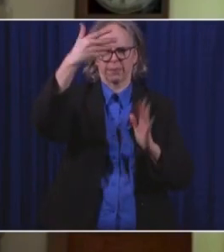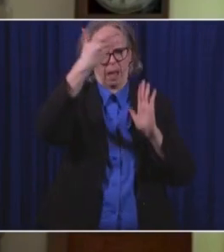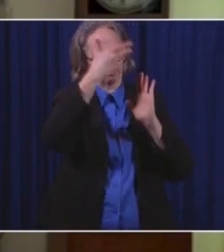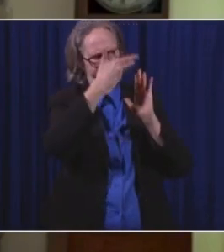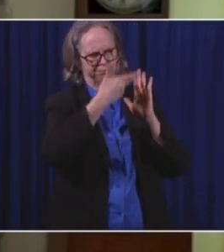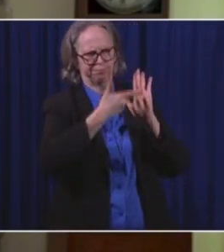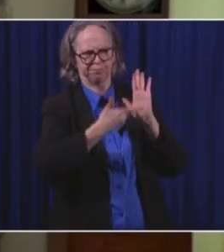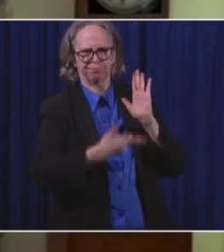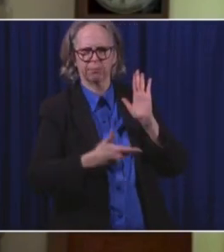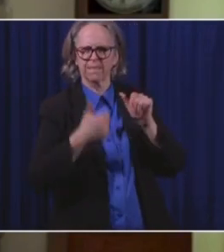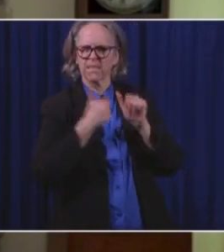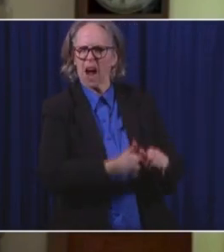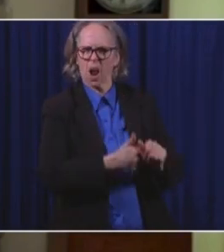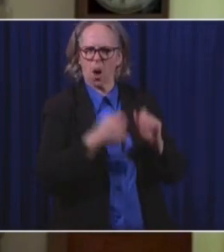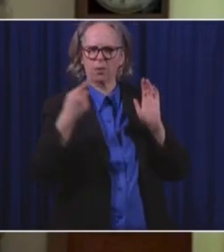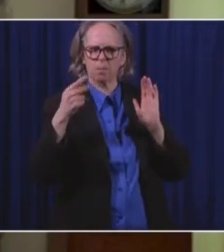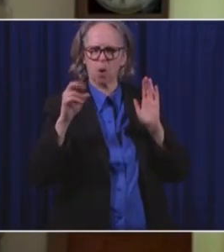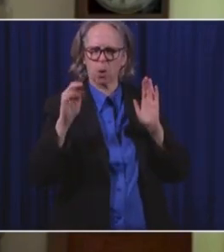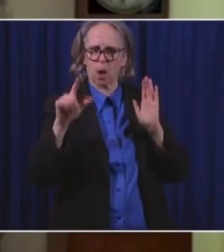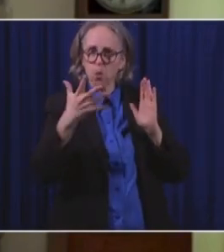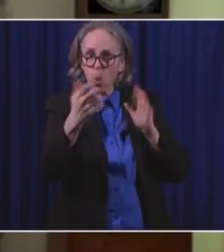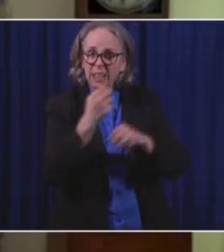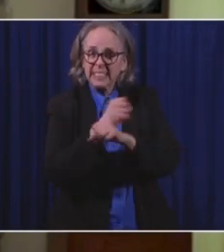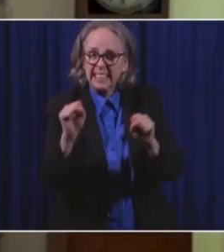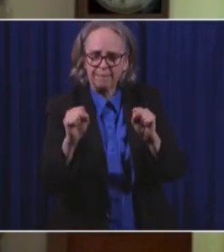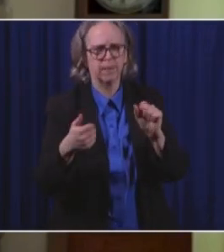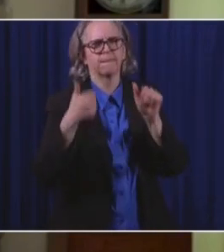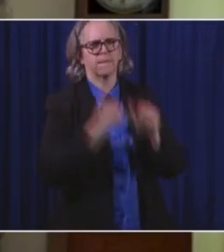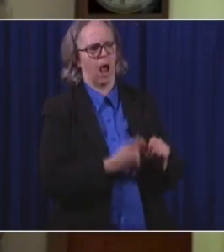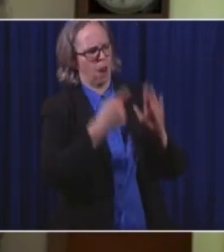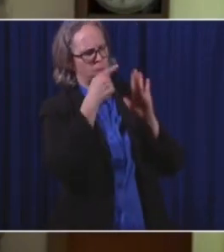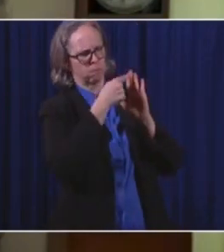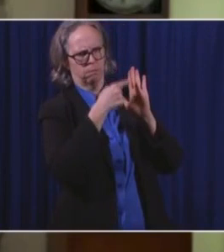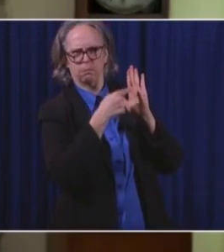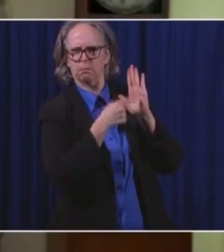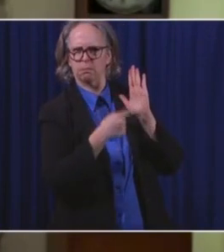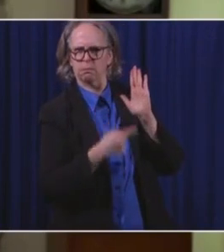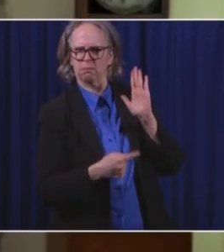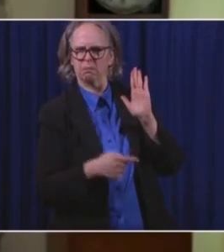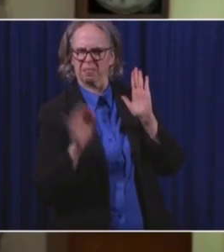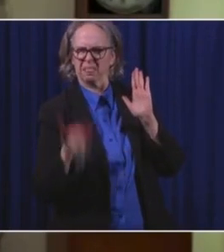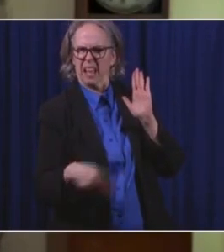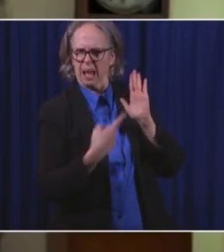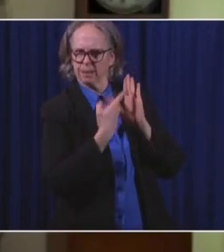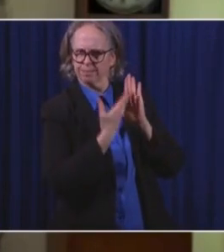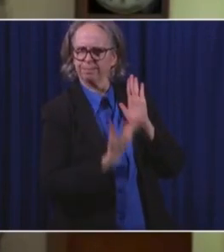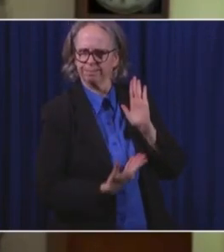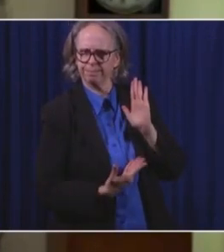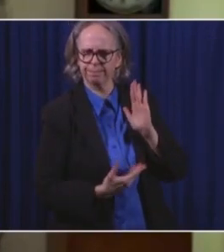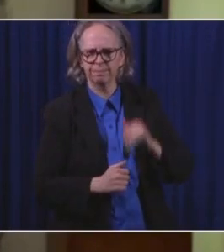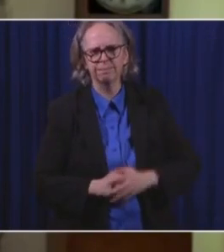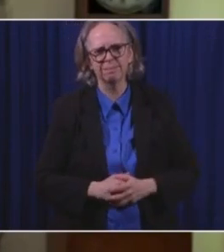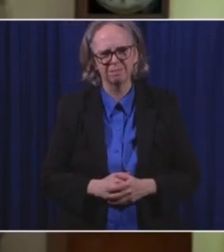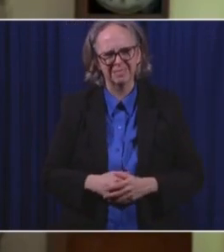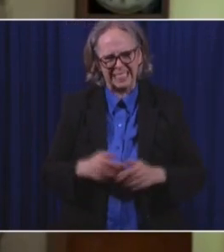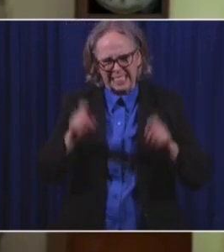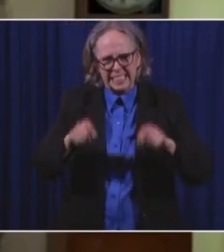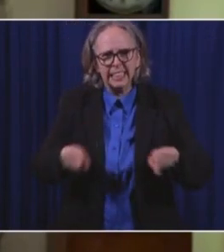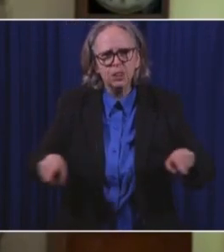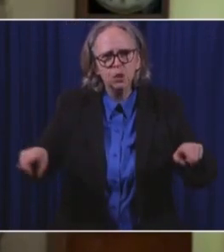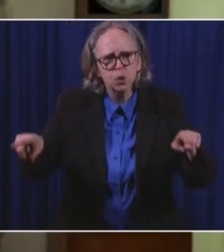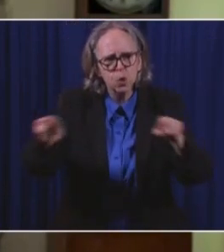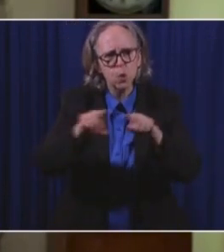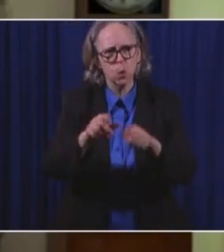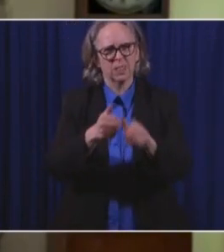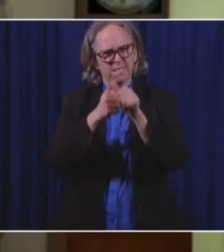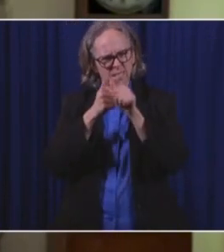with this virus until we're able to wipe it off the map. These are things that we need to be doing to stay safe. So